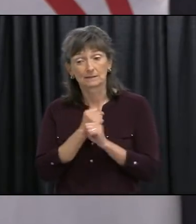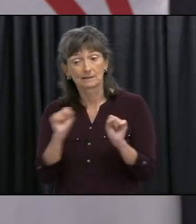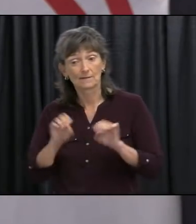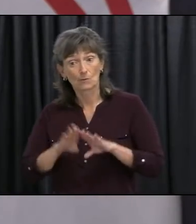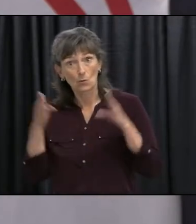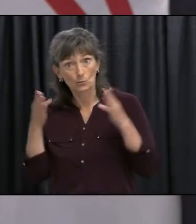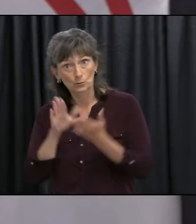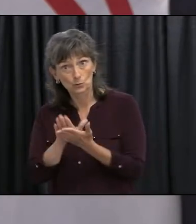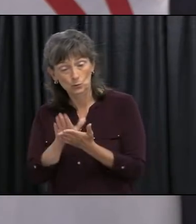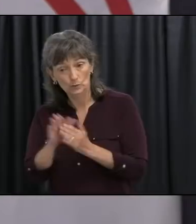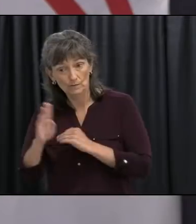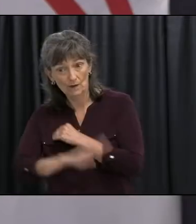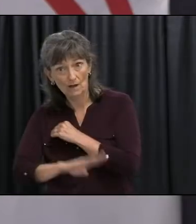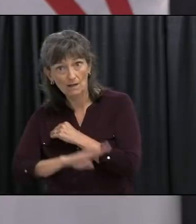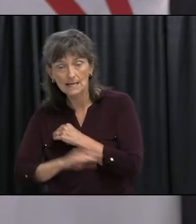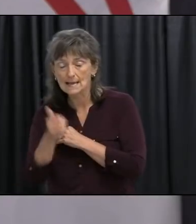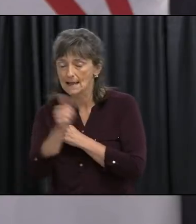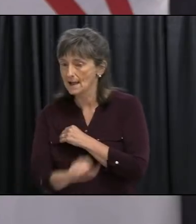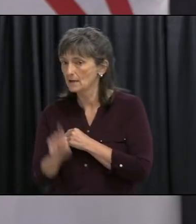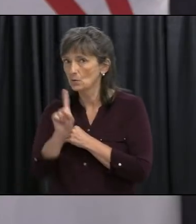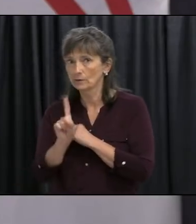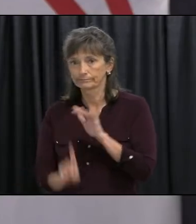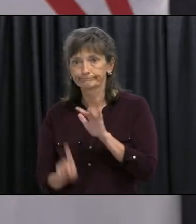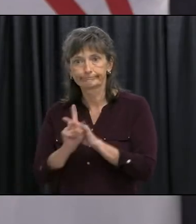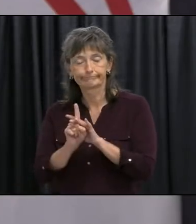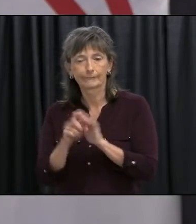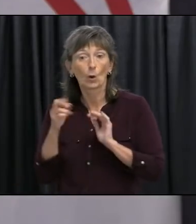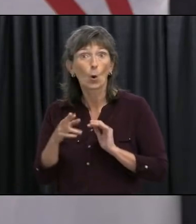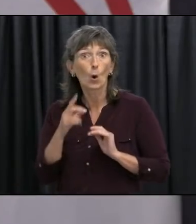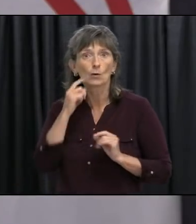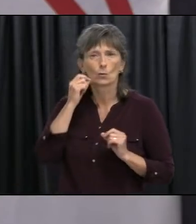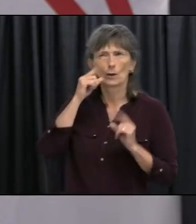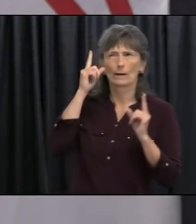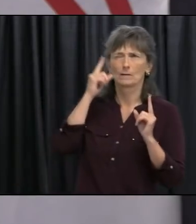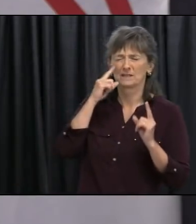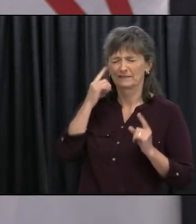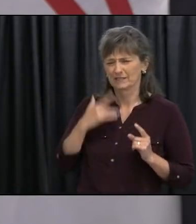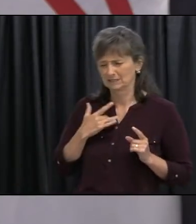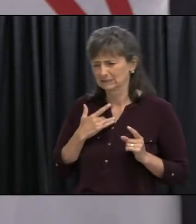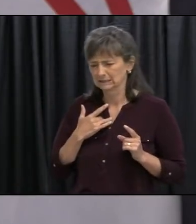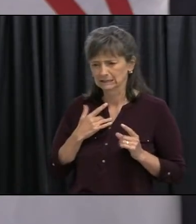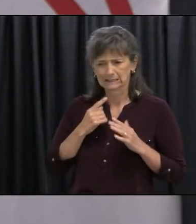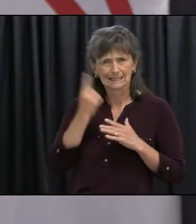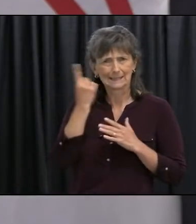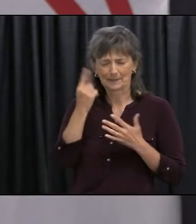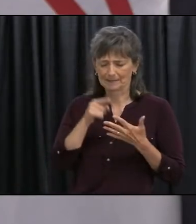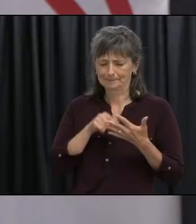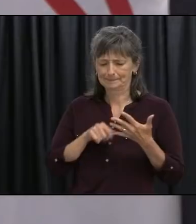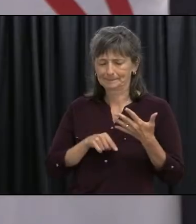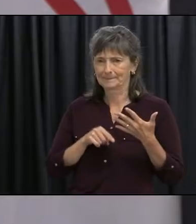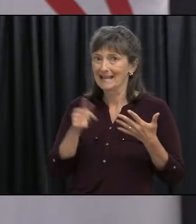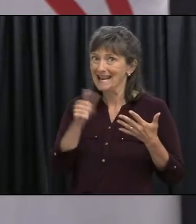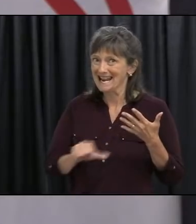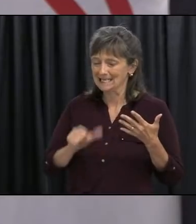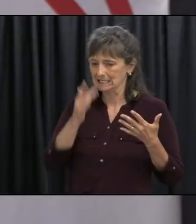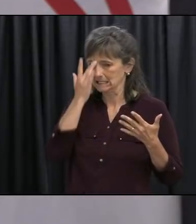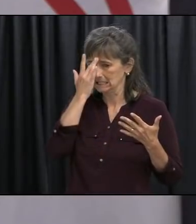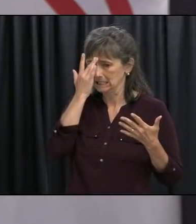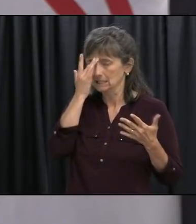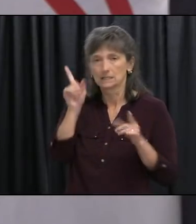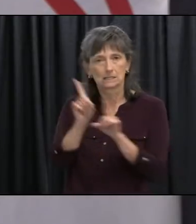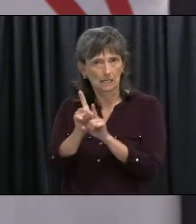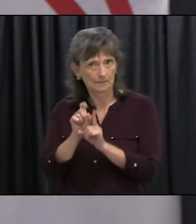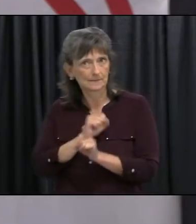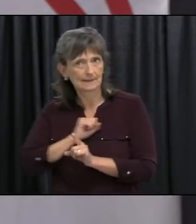September, any child that shows up or gets up in the morning showing symptoms, the best thing to do is stay home. Likewise, for the staff of the